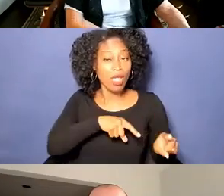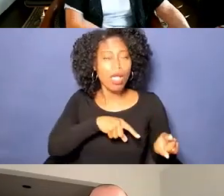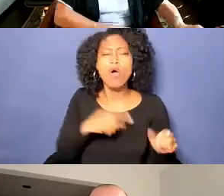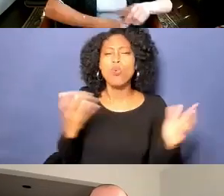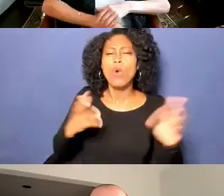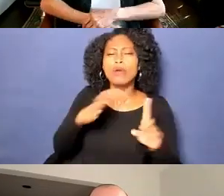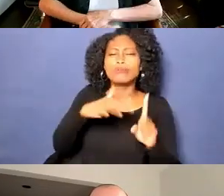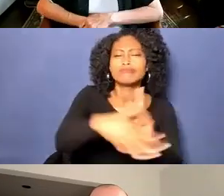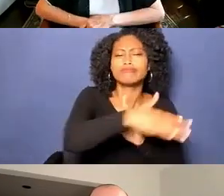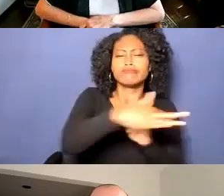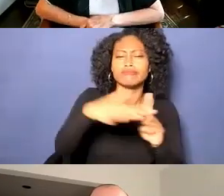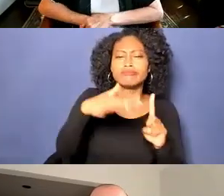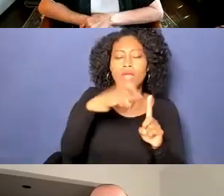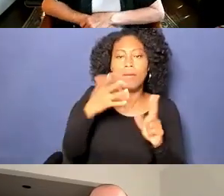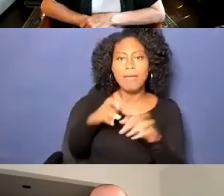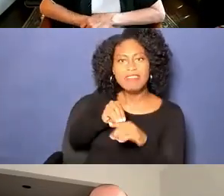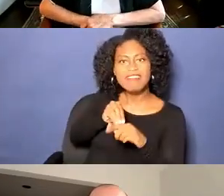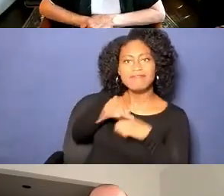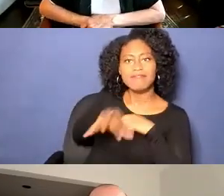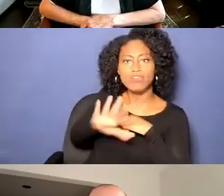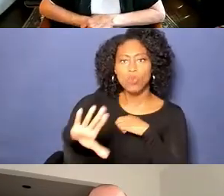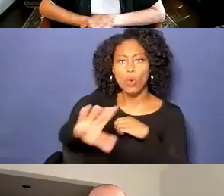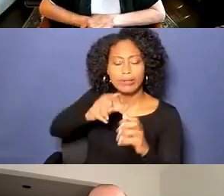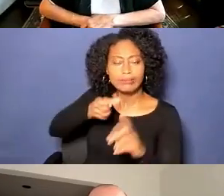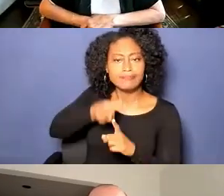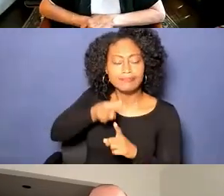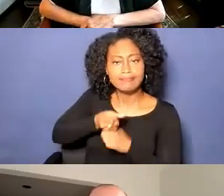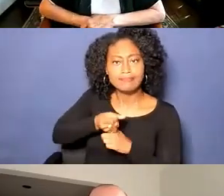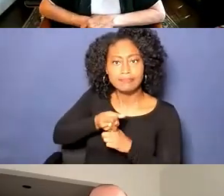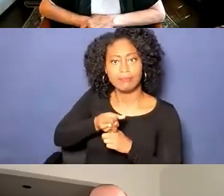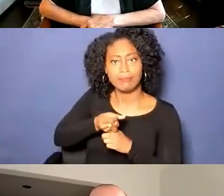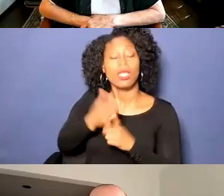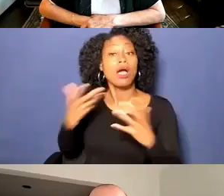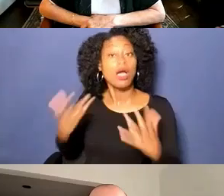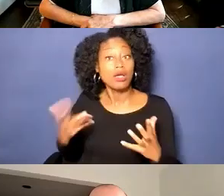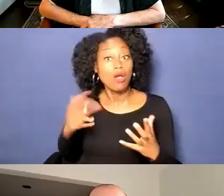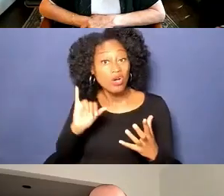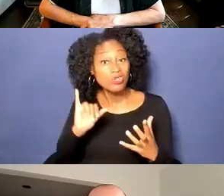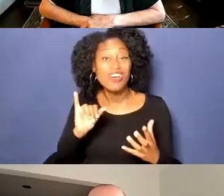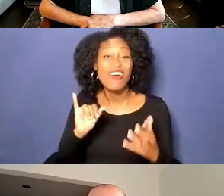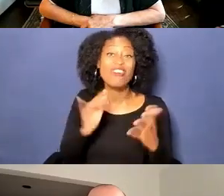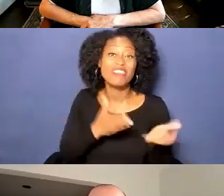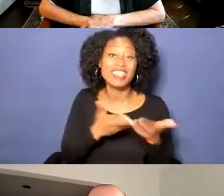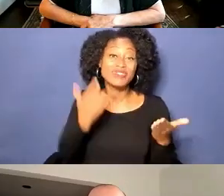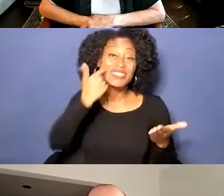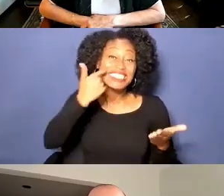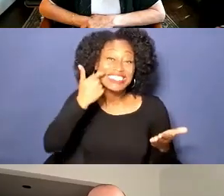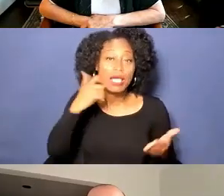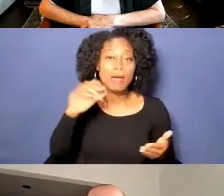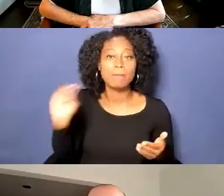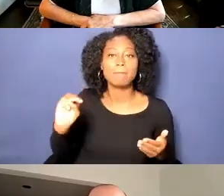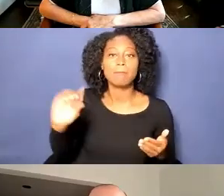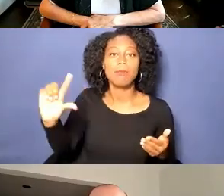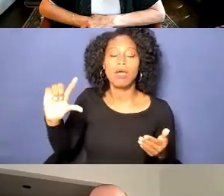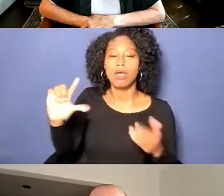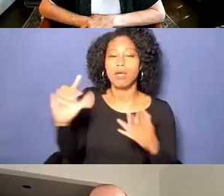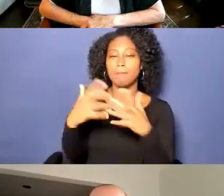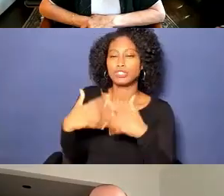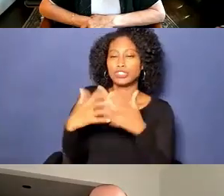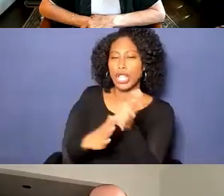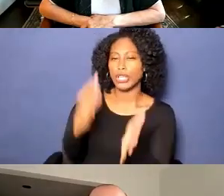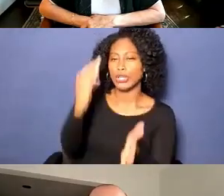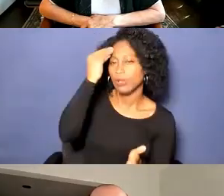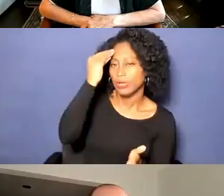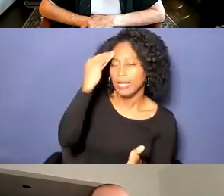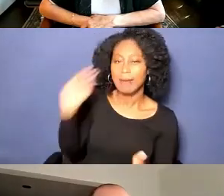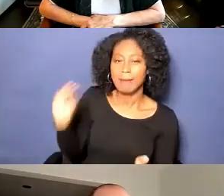always interested lately in things related to machine learning and what's happening in machine learning and simulations that